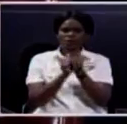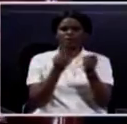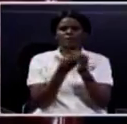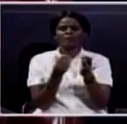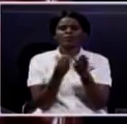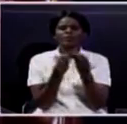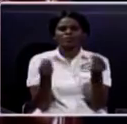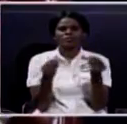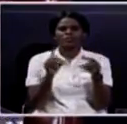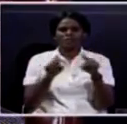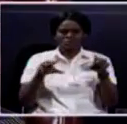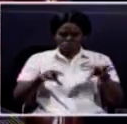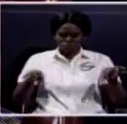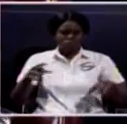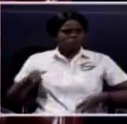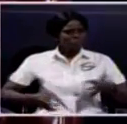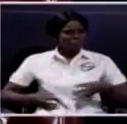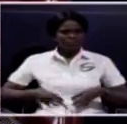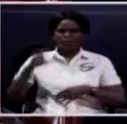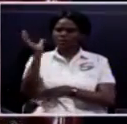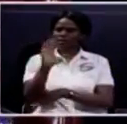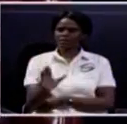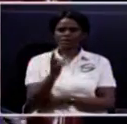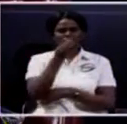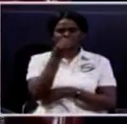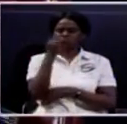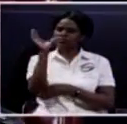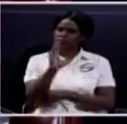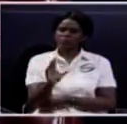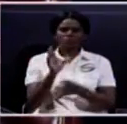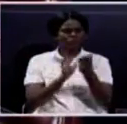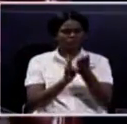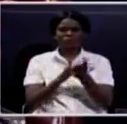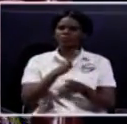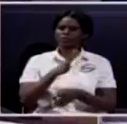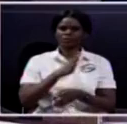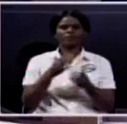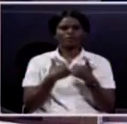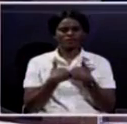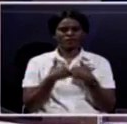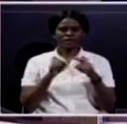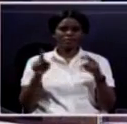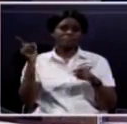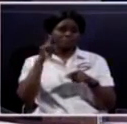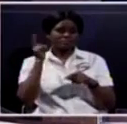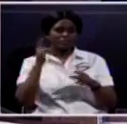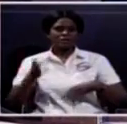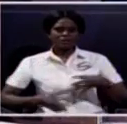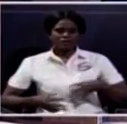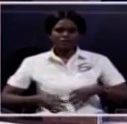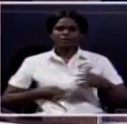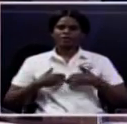But our children never complain of the diet. The schools are doing the best. Maybe you never get to hear the complaints, but of